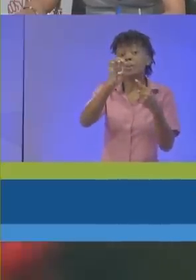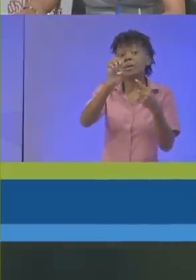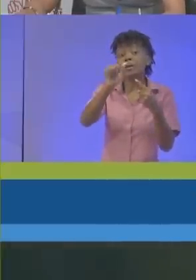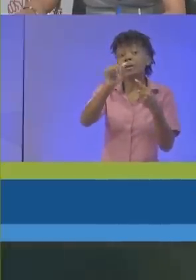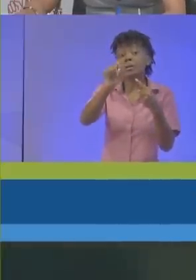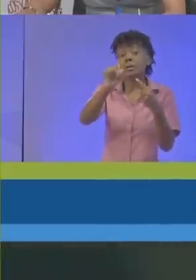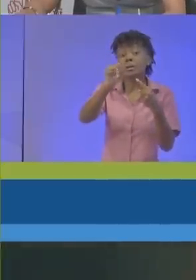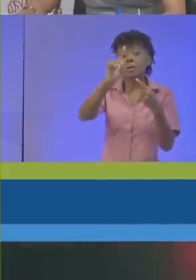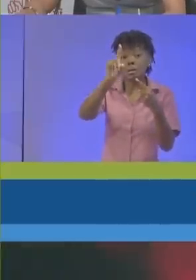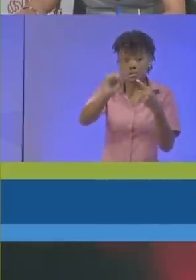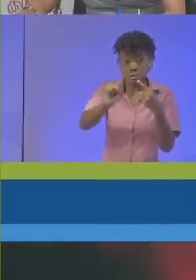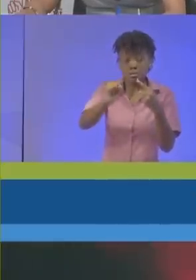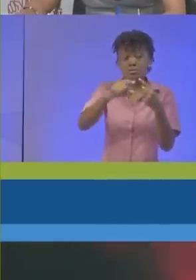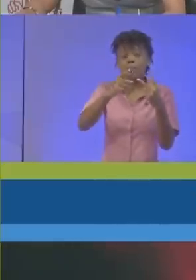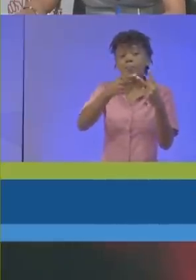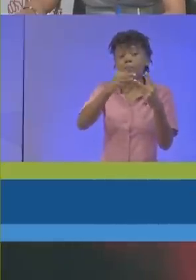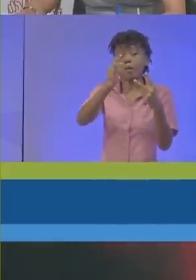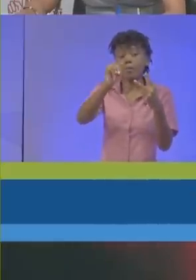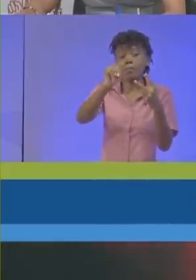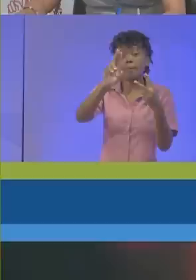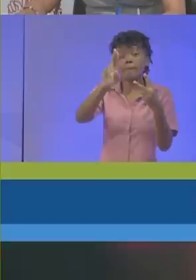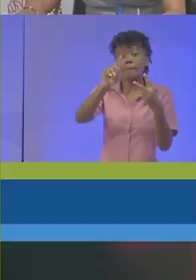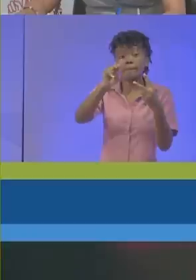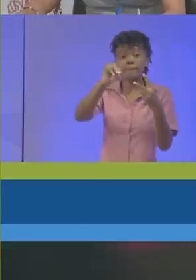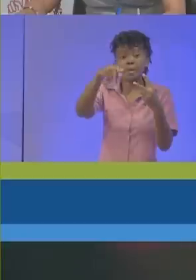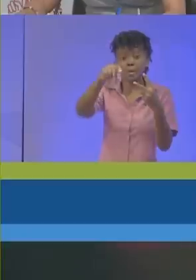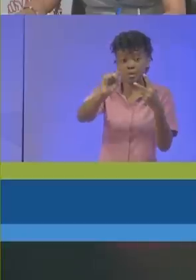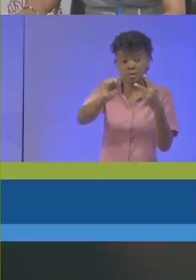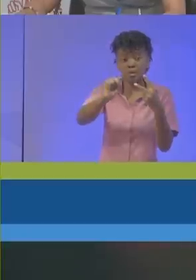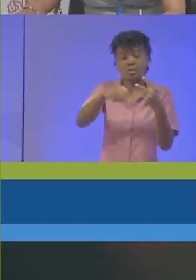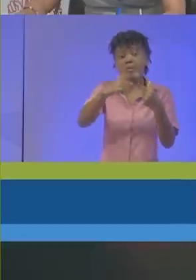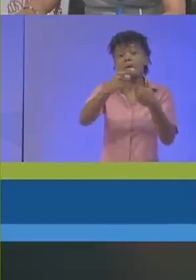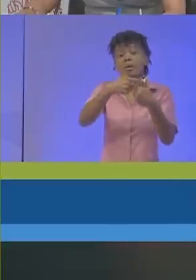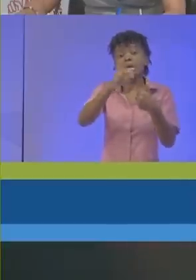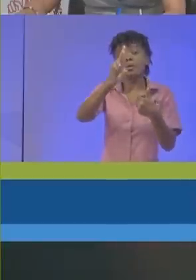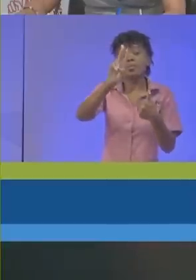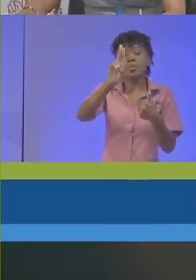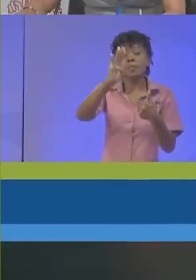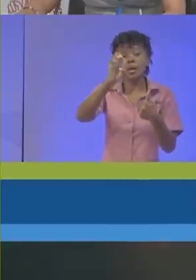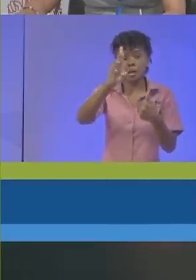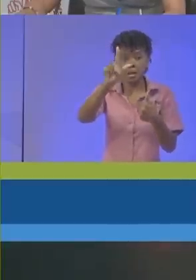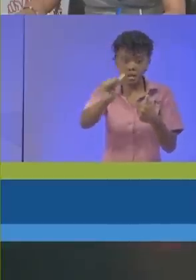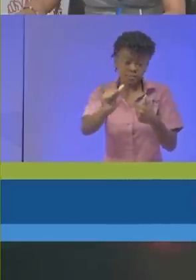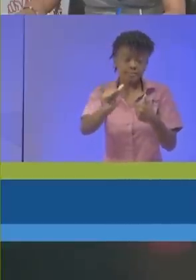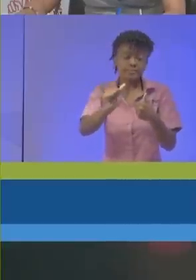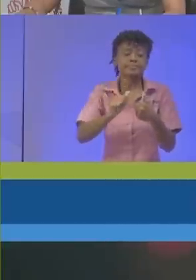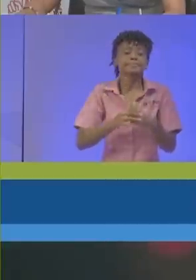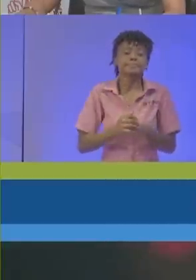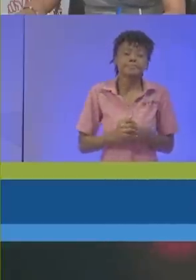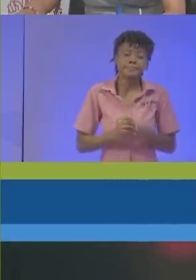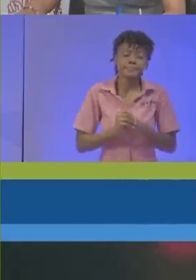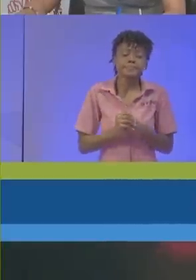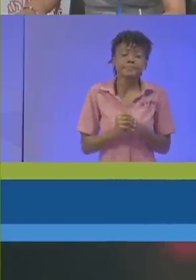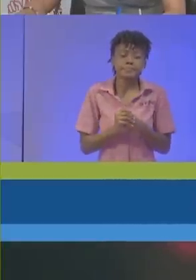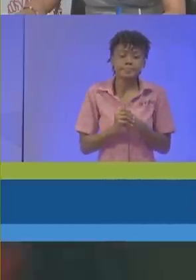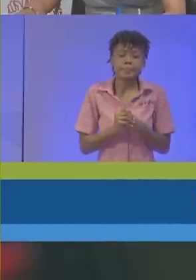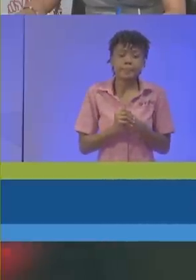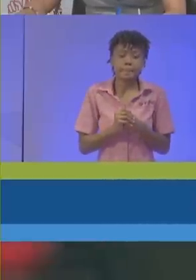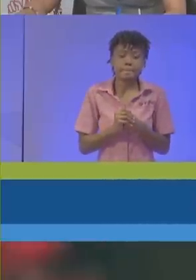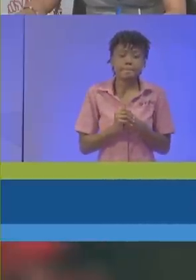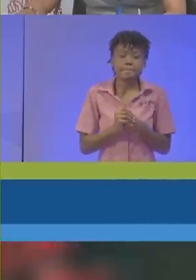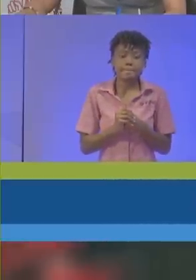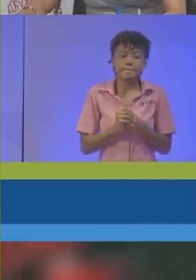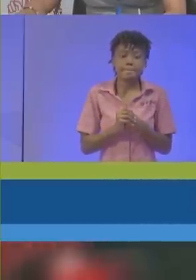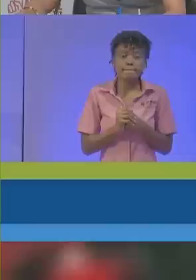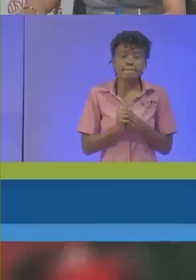vaccine is now required. Previous to this period, persons would have been getting this